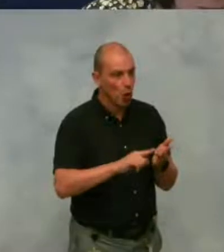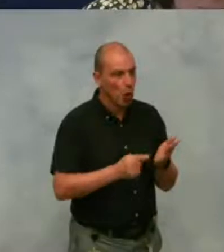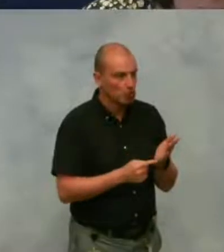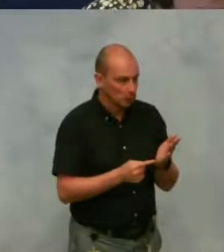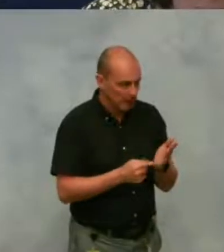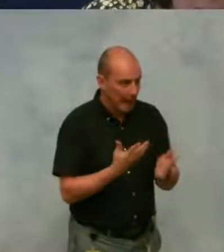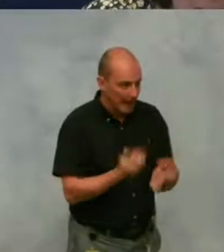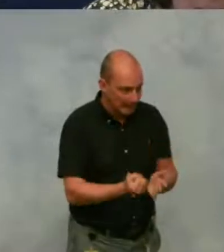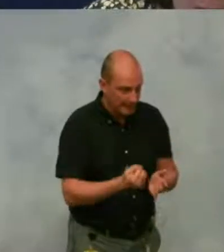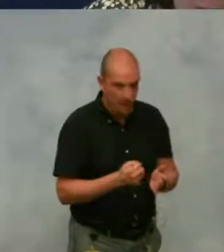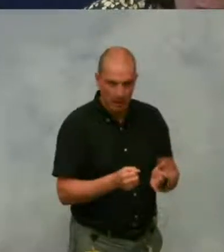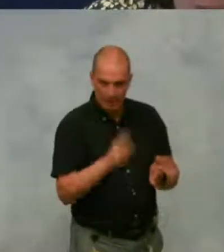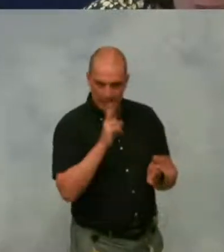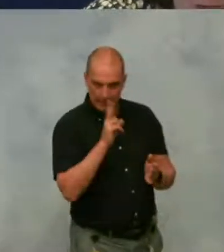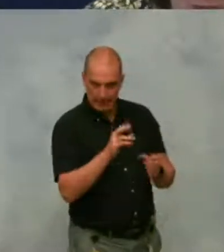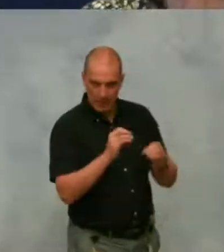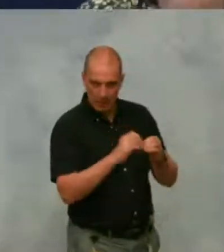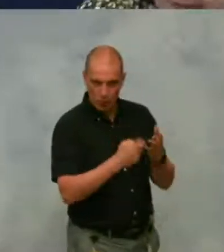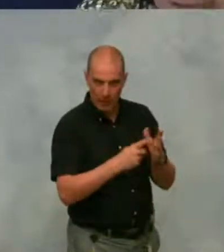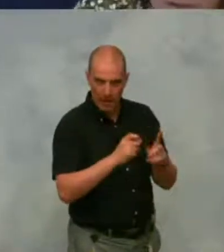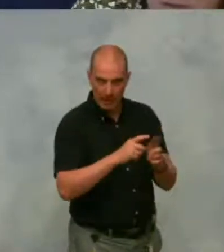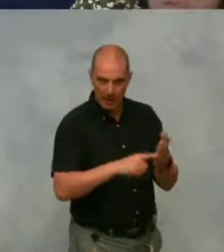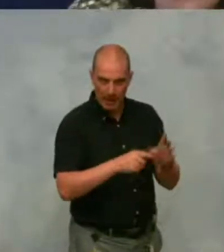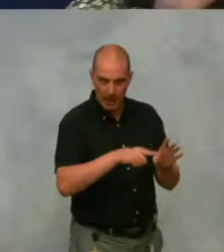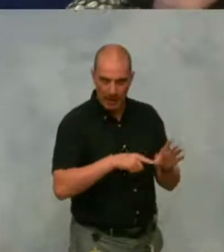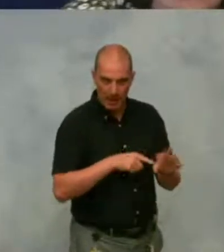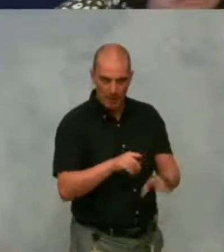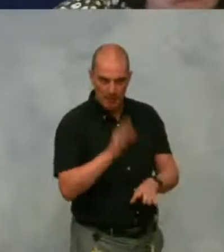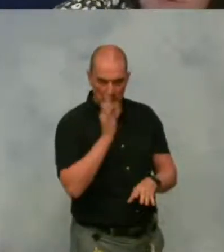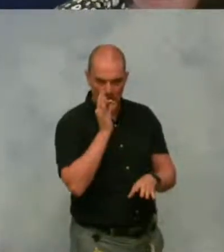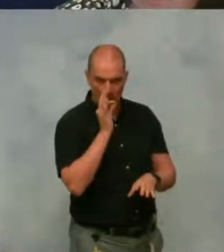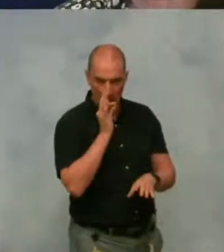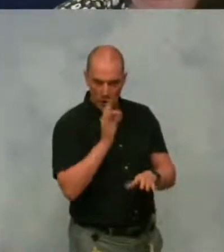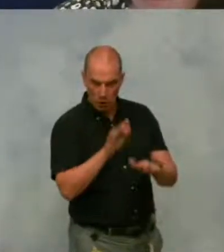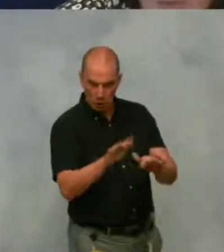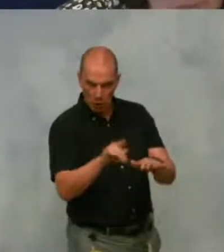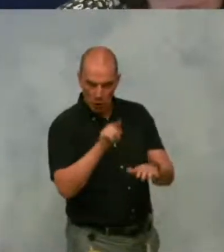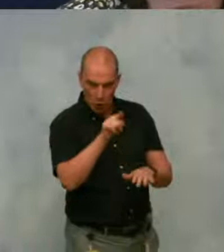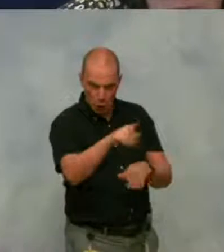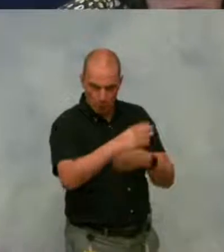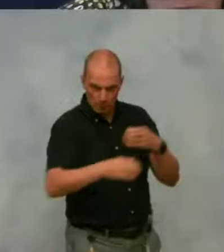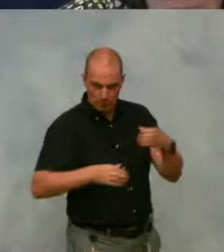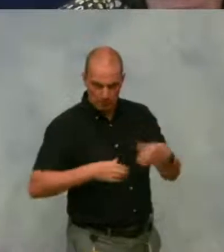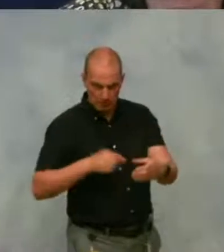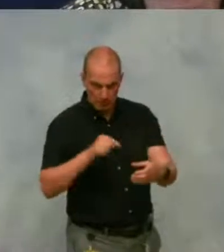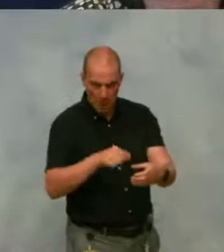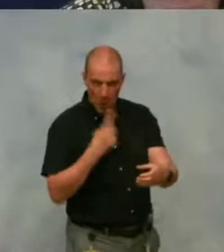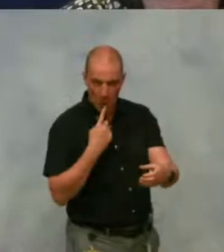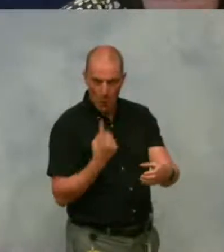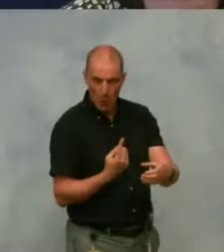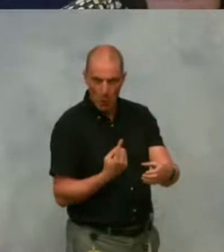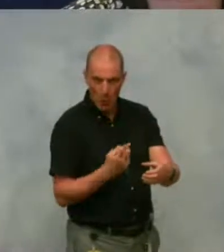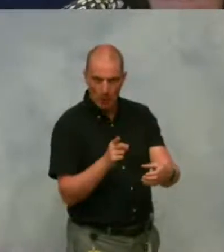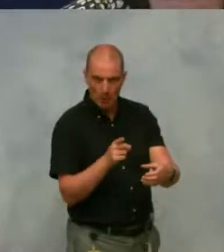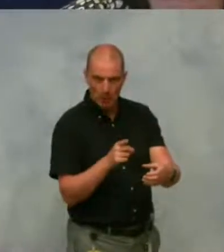have Councillor Bradley in the meeting. Councillor Bradley, can you let me know who you're substituting for?